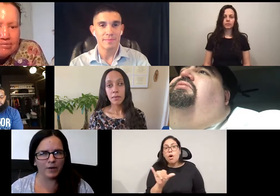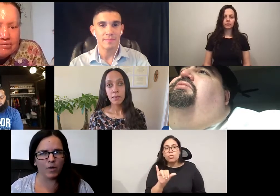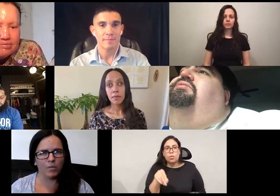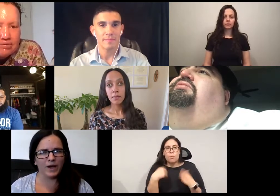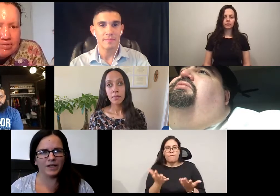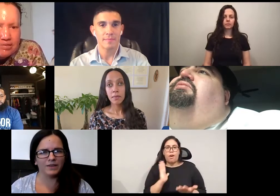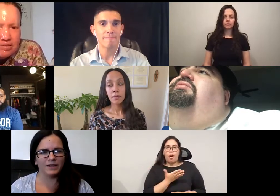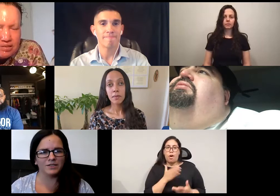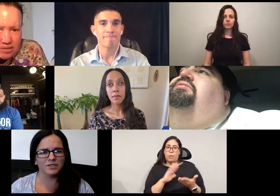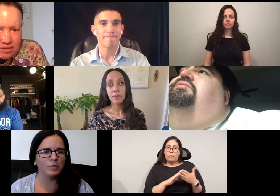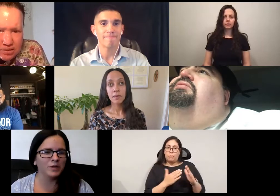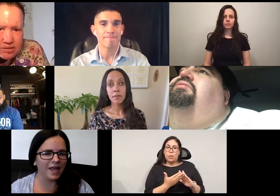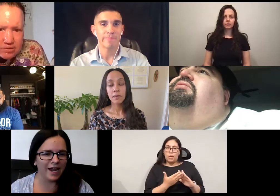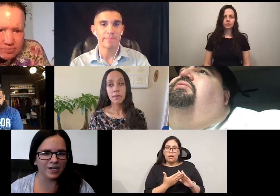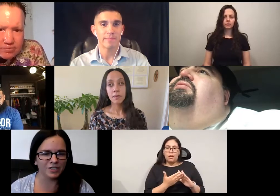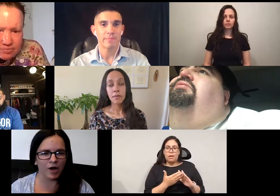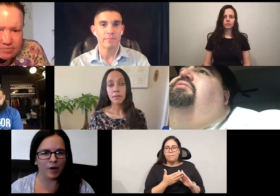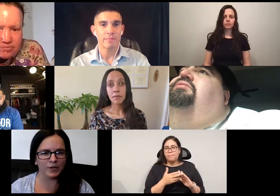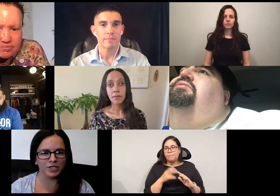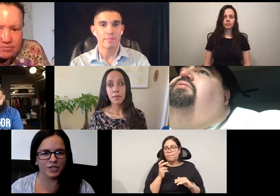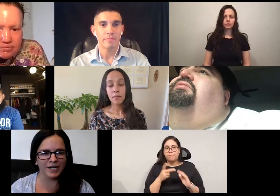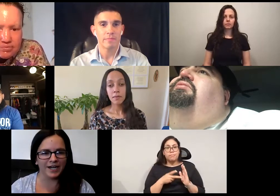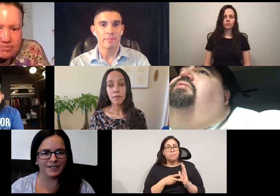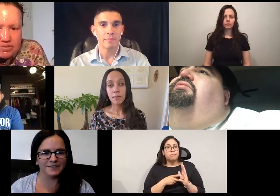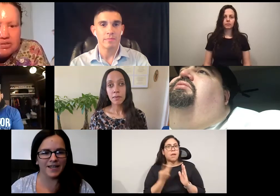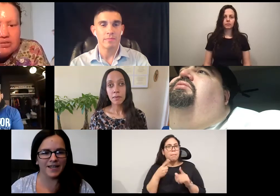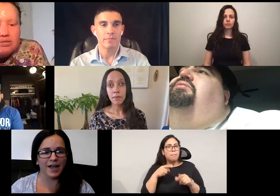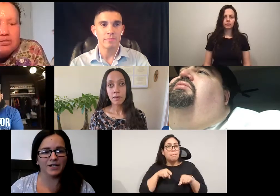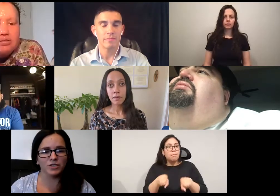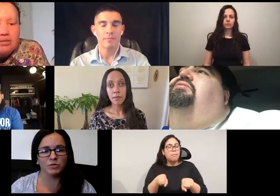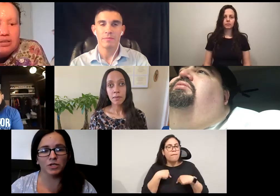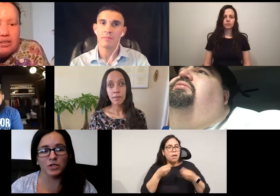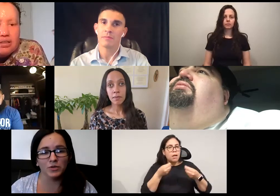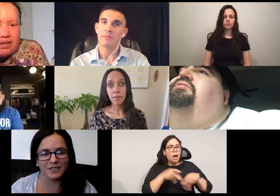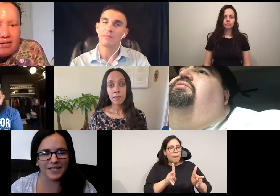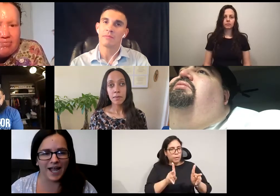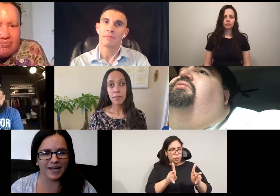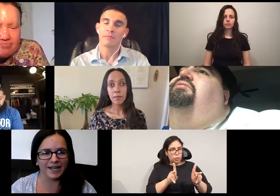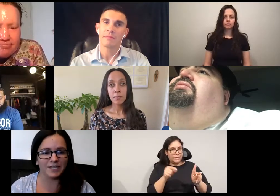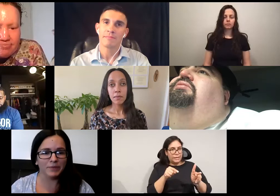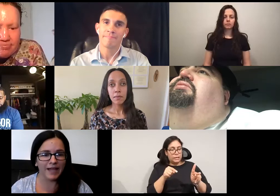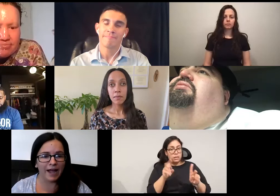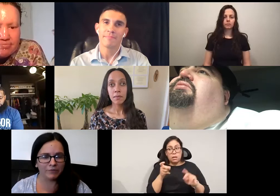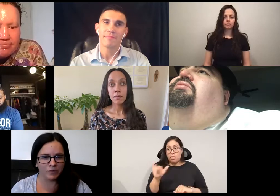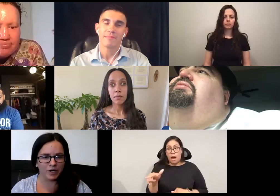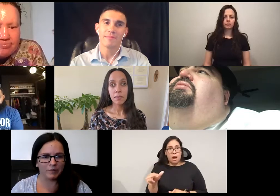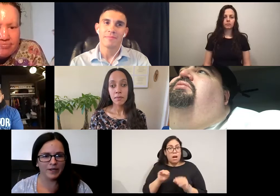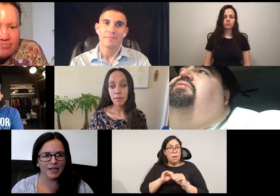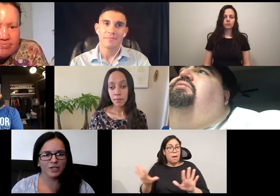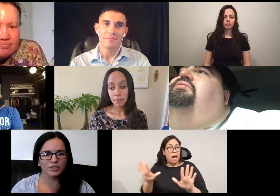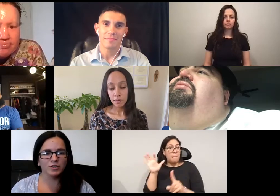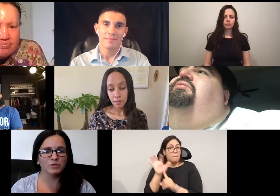community with double-edged opportunities to use that as a